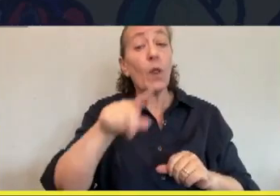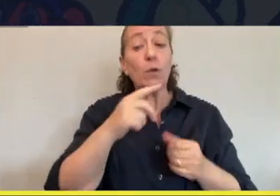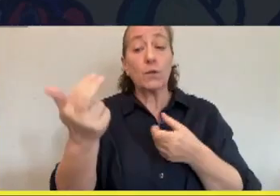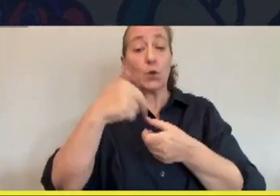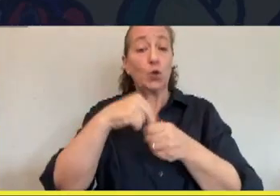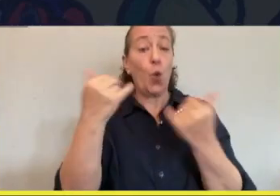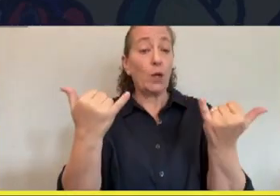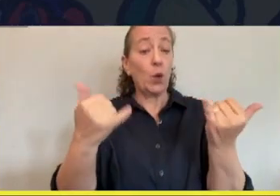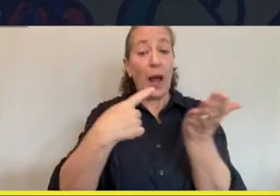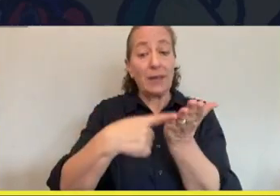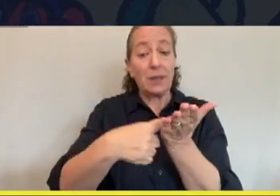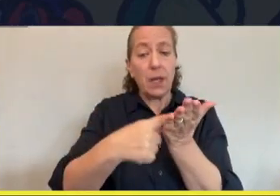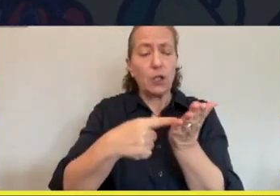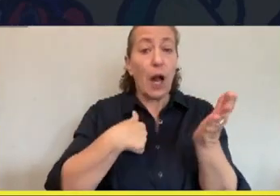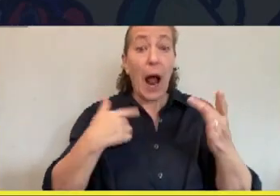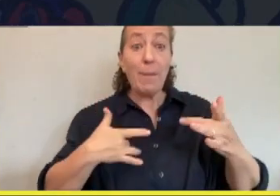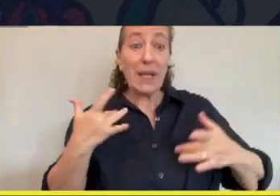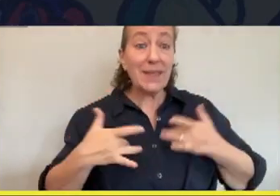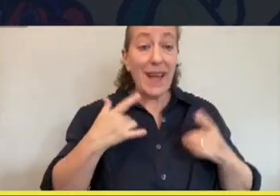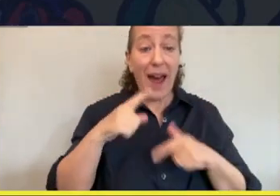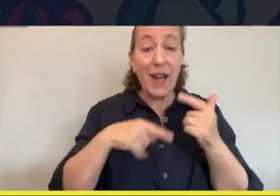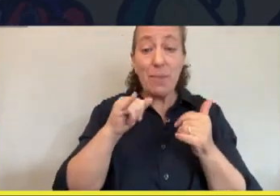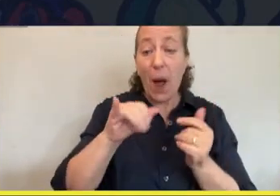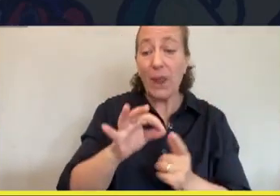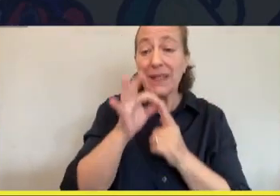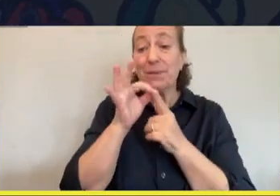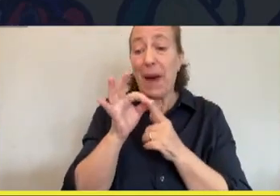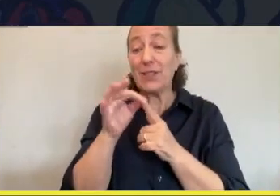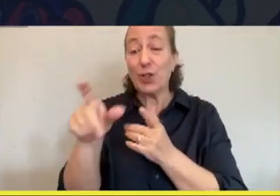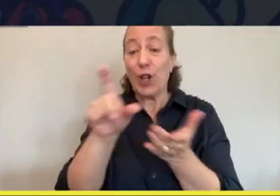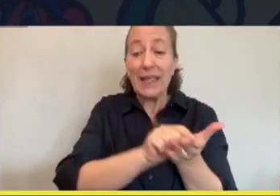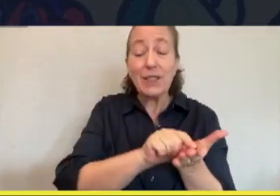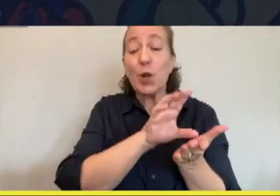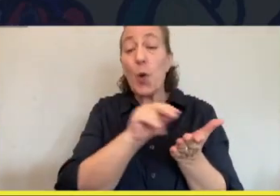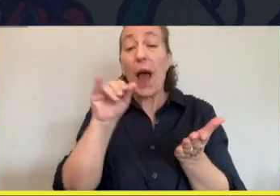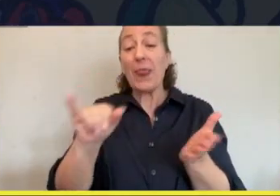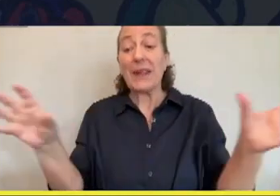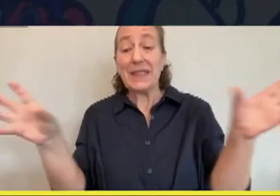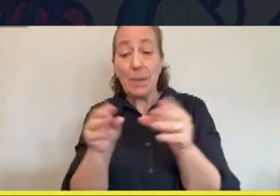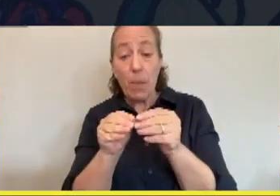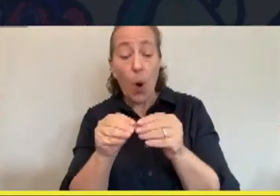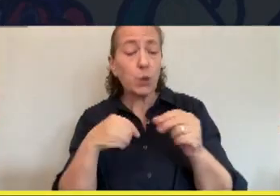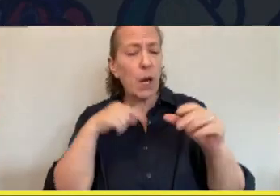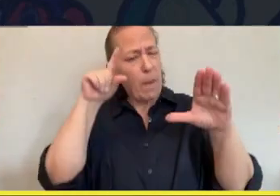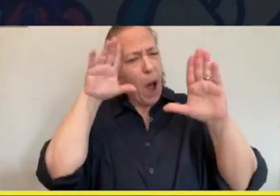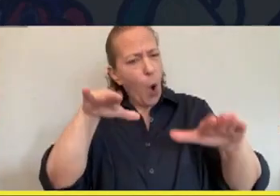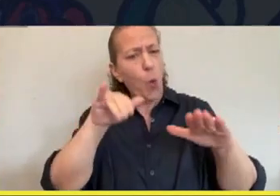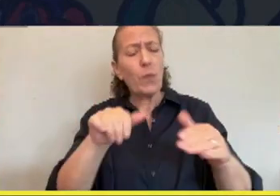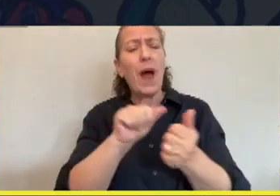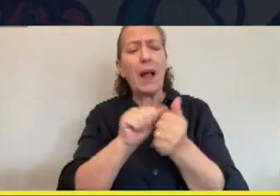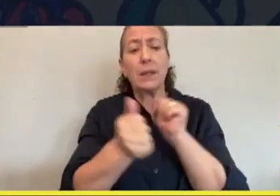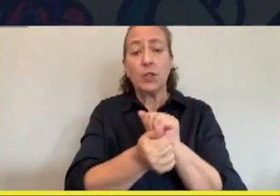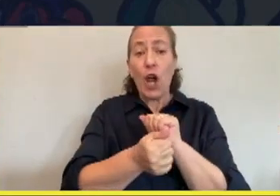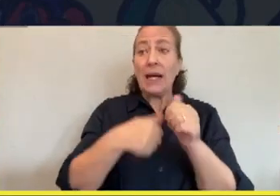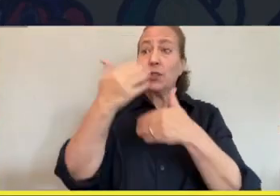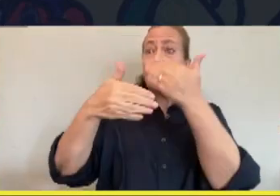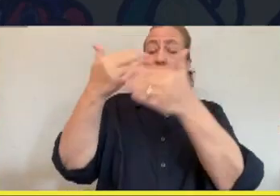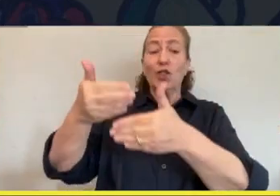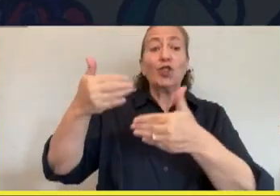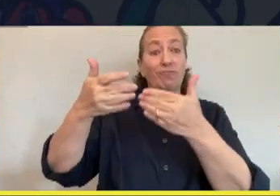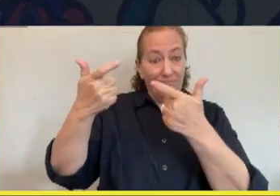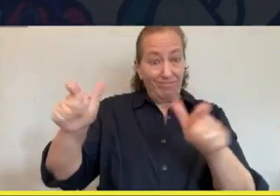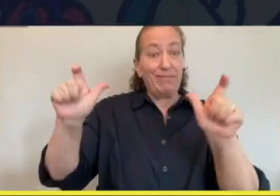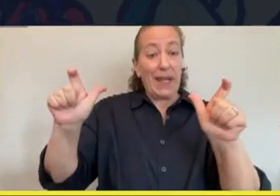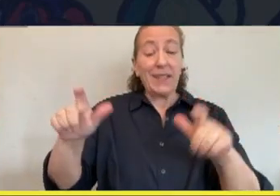I'm excited about this special issue and the symposium, and I'm truly hopeful about the changes it can lead to. Thank you so much. And Alan,